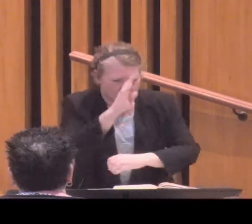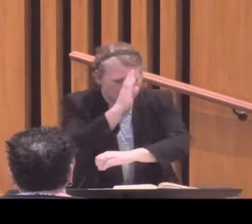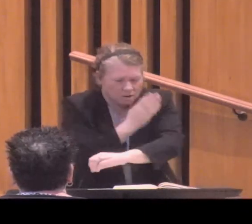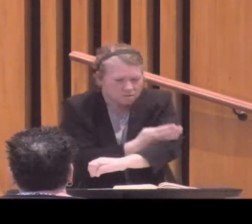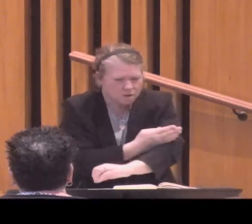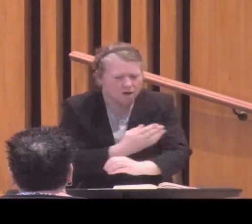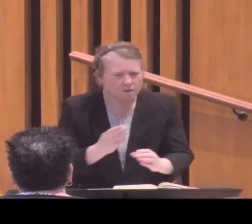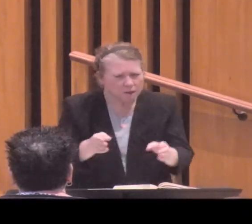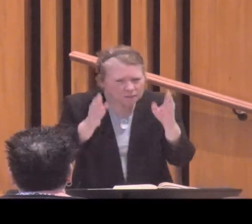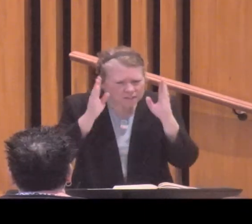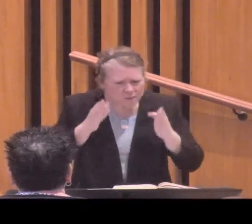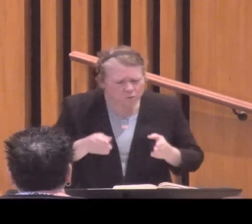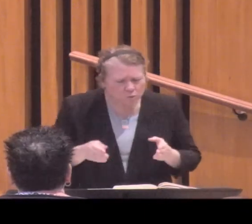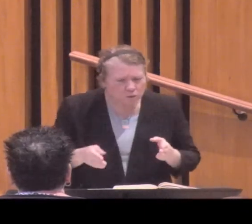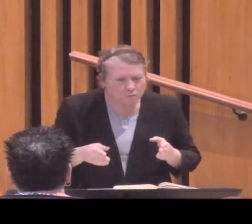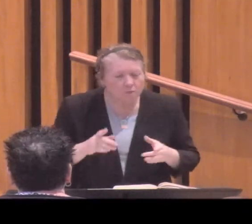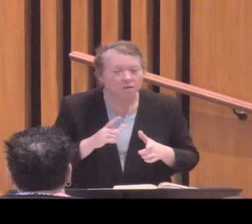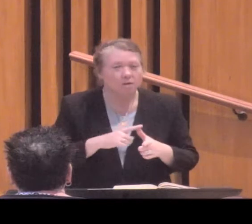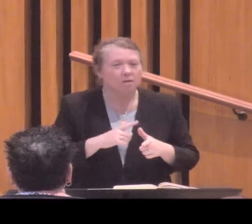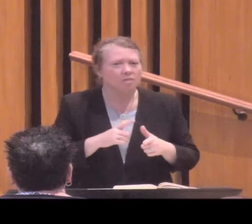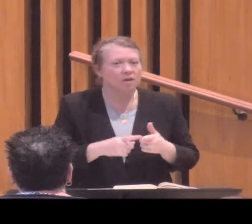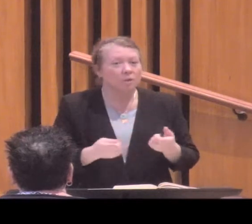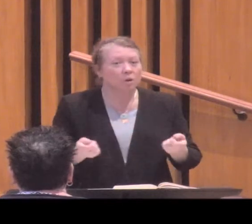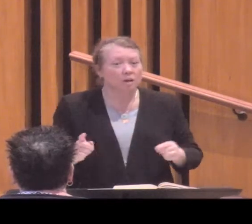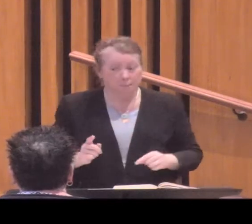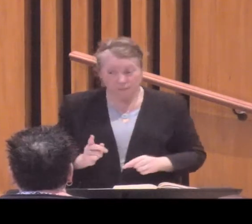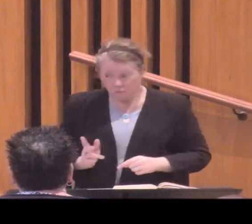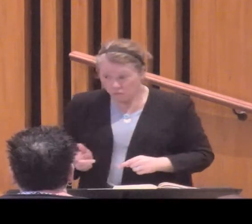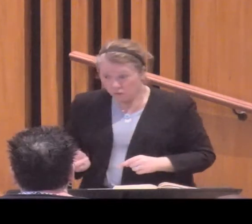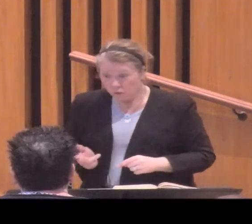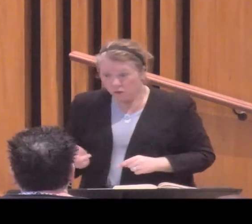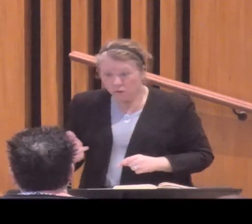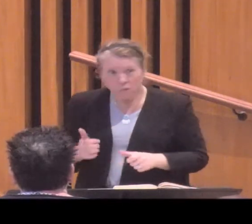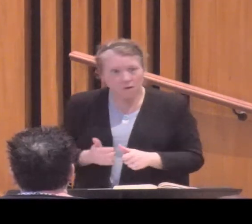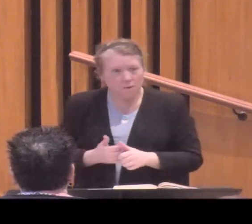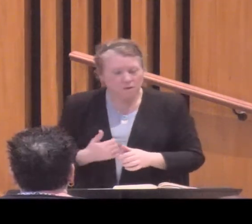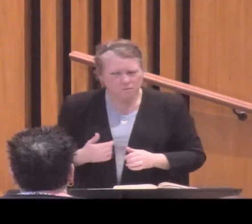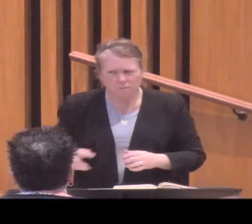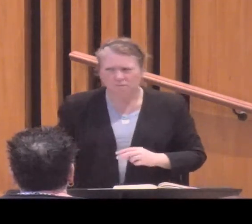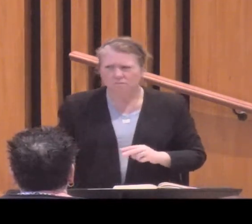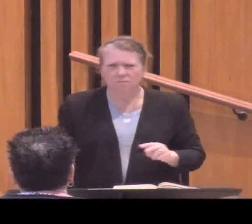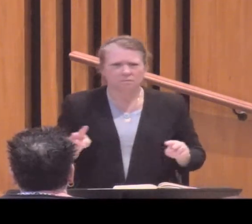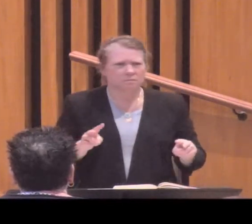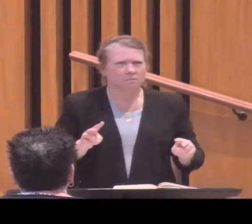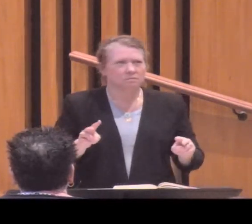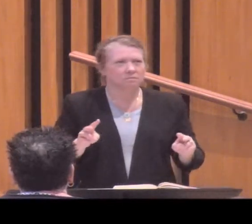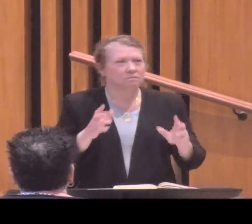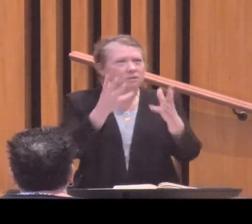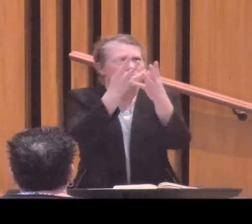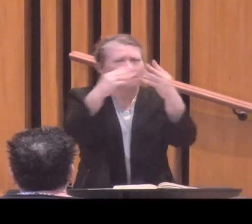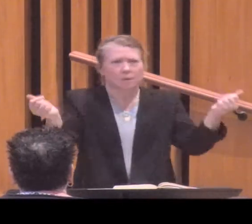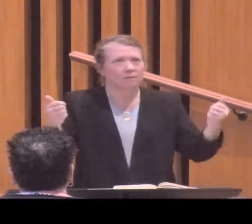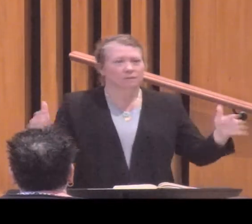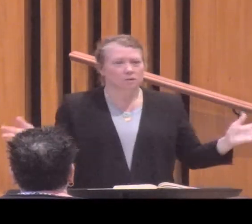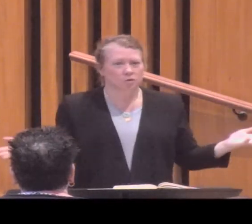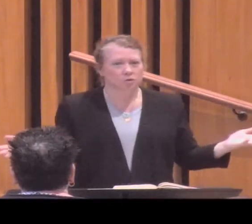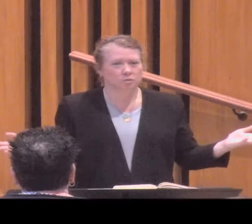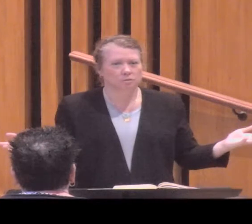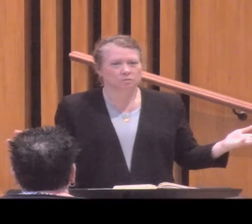Suddenly, looking around, they no longer saw anyone but Jesus along with them.